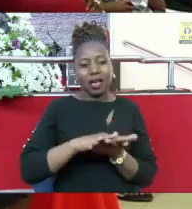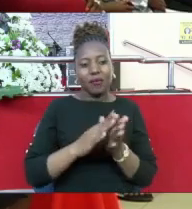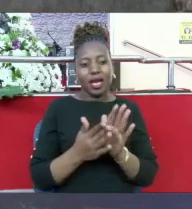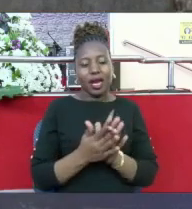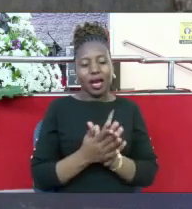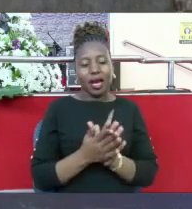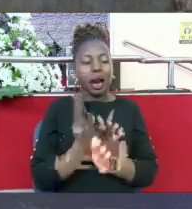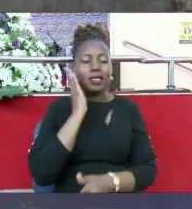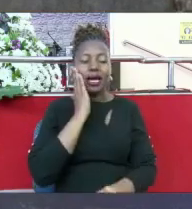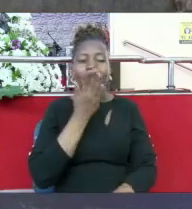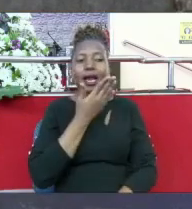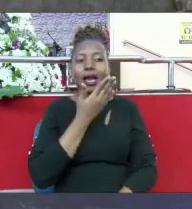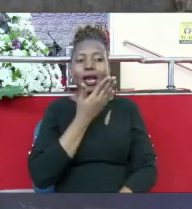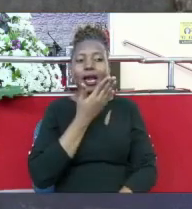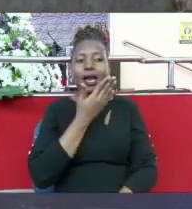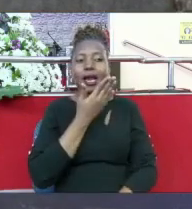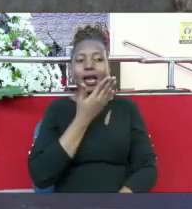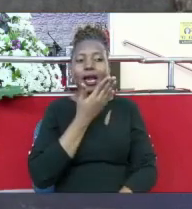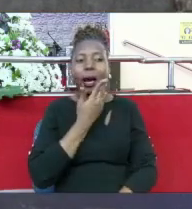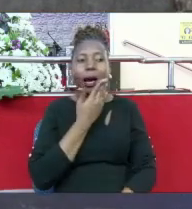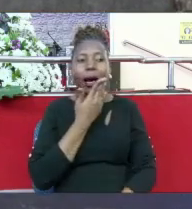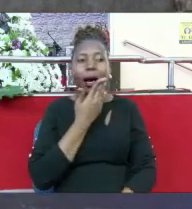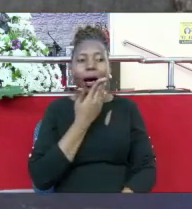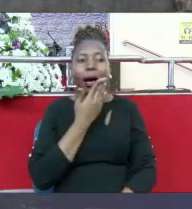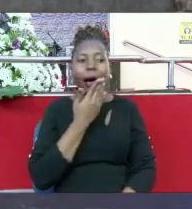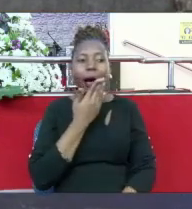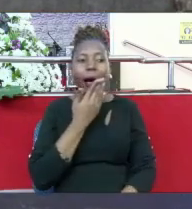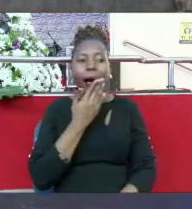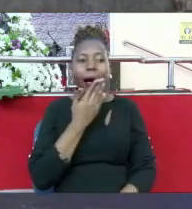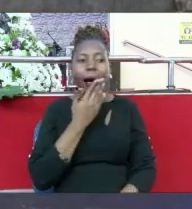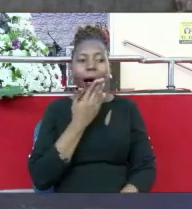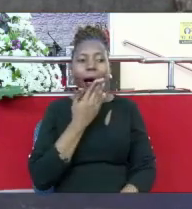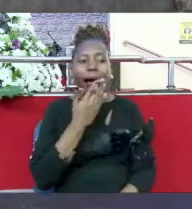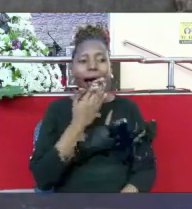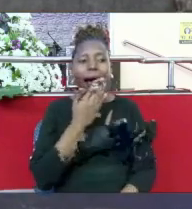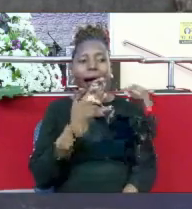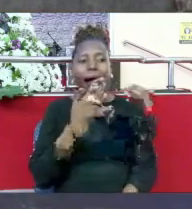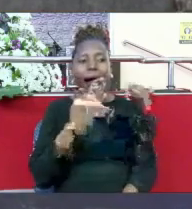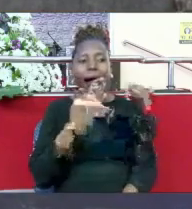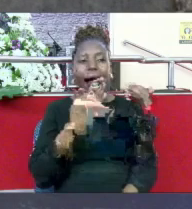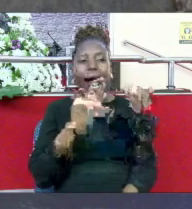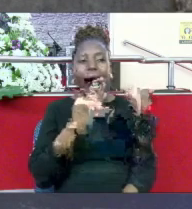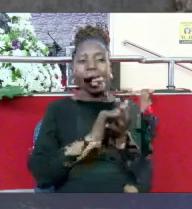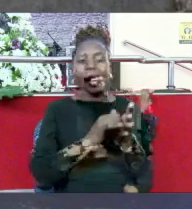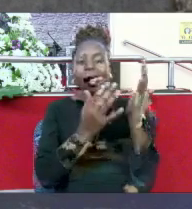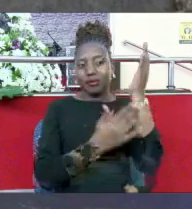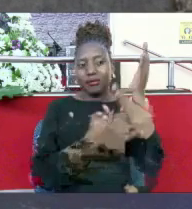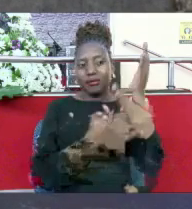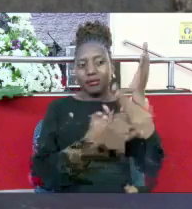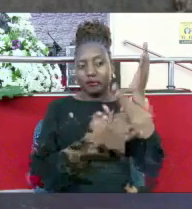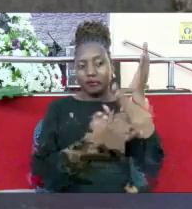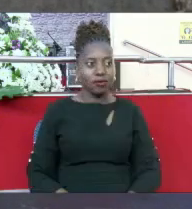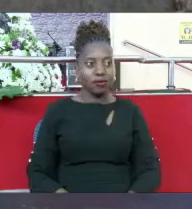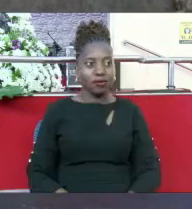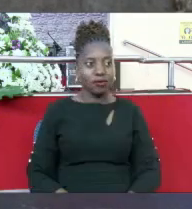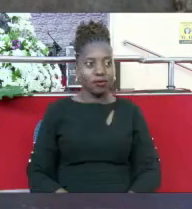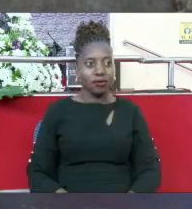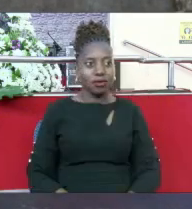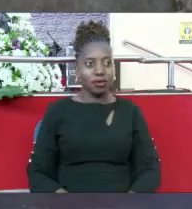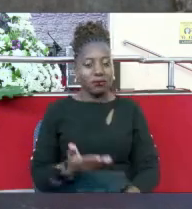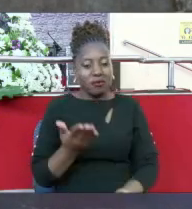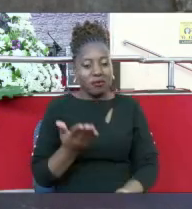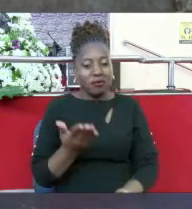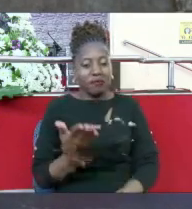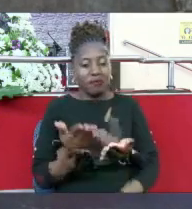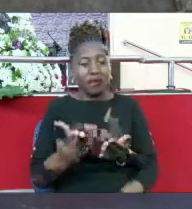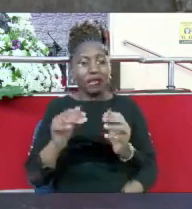browning is carcinogenic. You know, there are so many cancers. Some things is just the way we not all, but